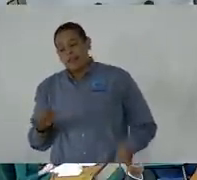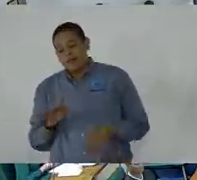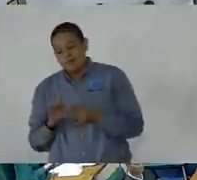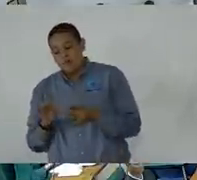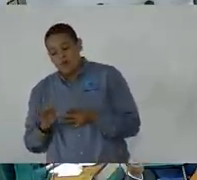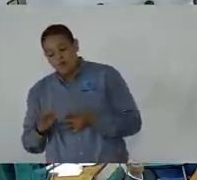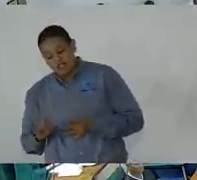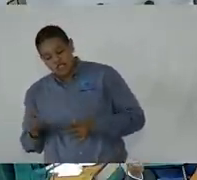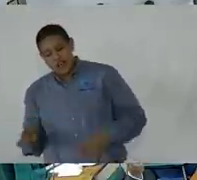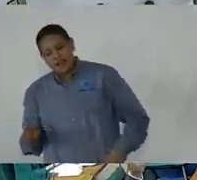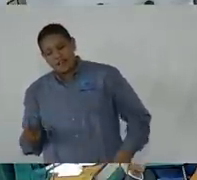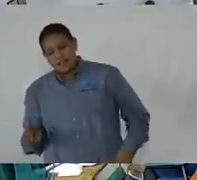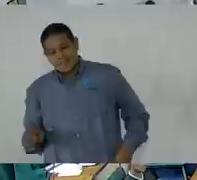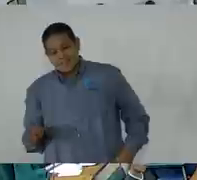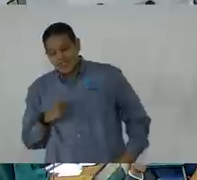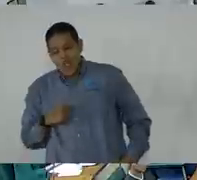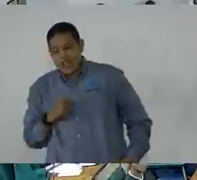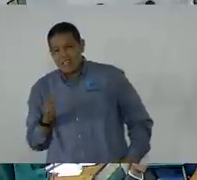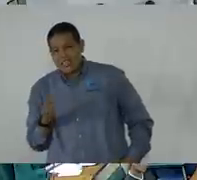motions